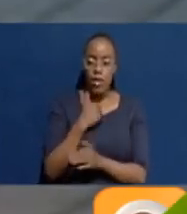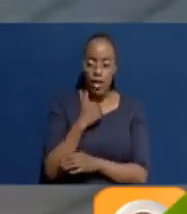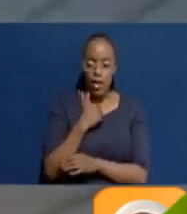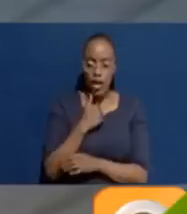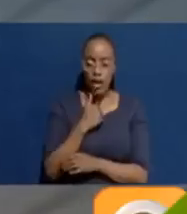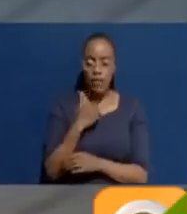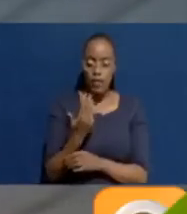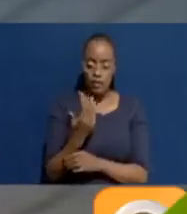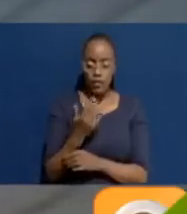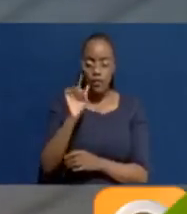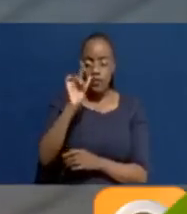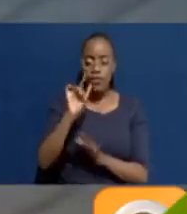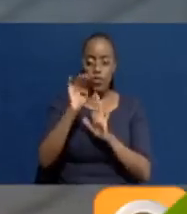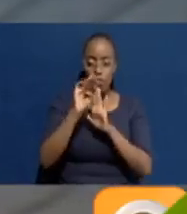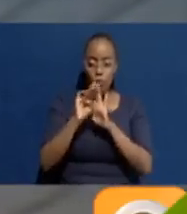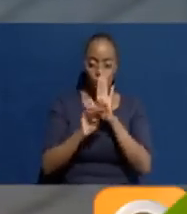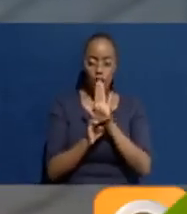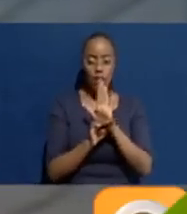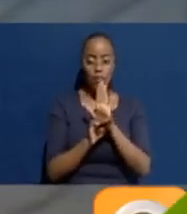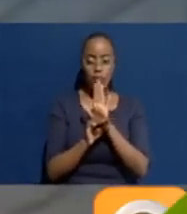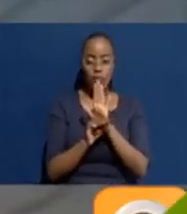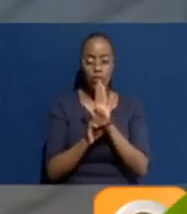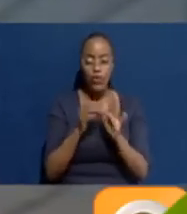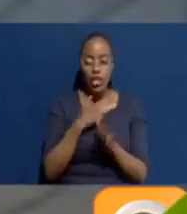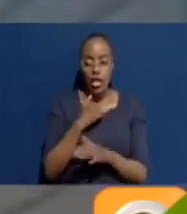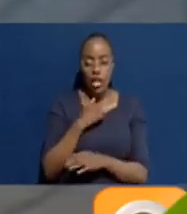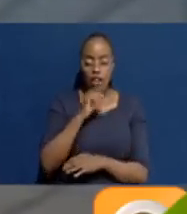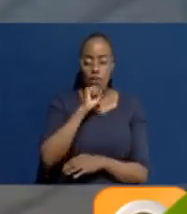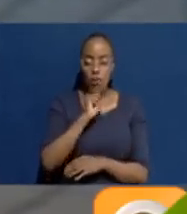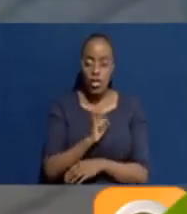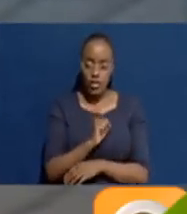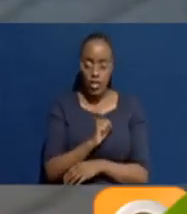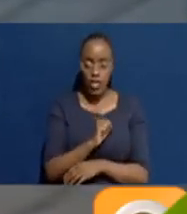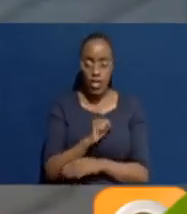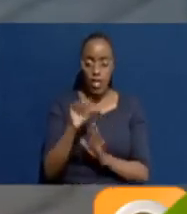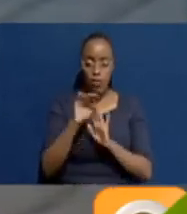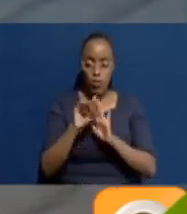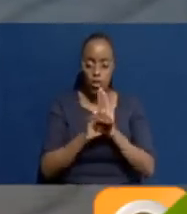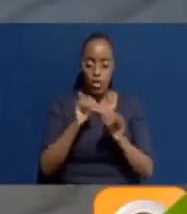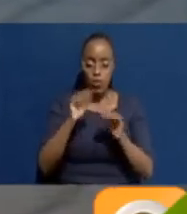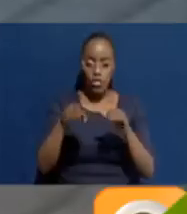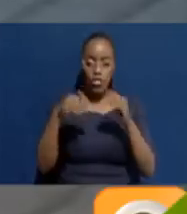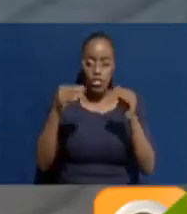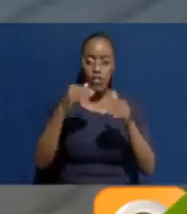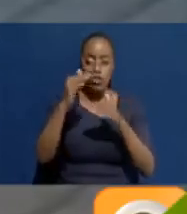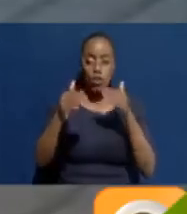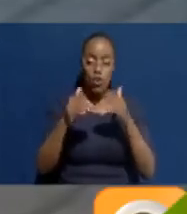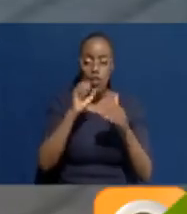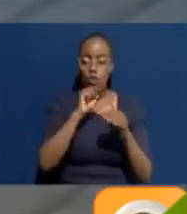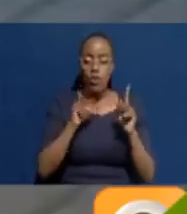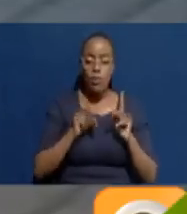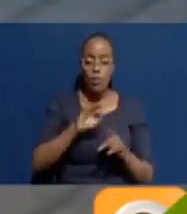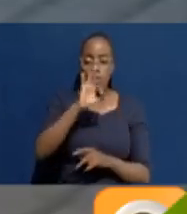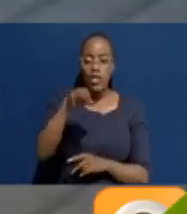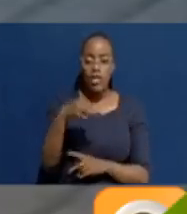for example, there's the Linda Mama program. There is the Wazee program that gives old people 3,000